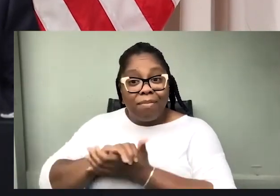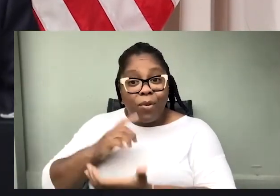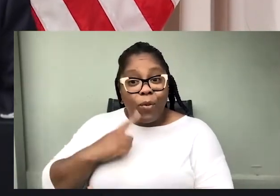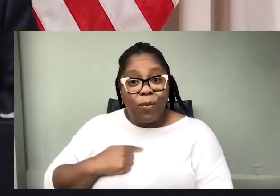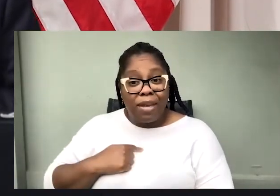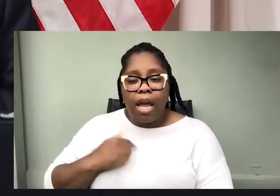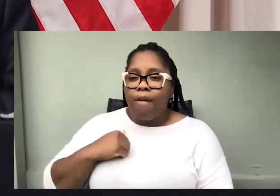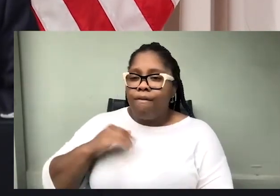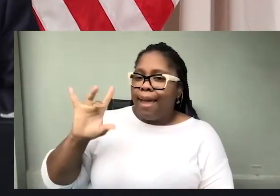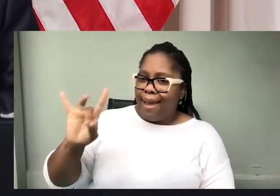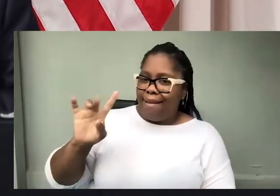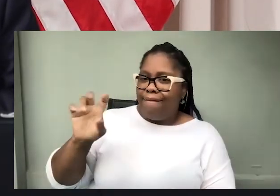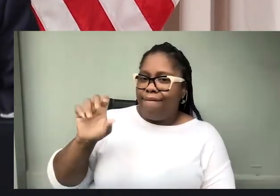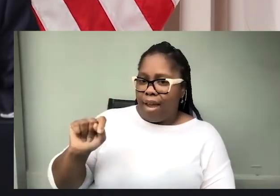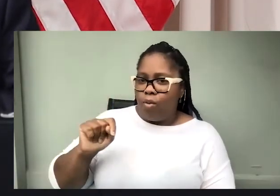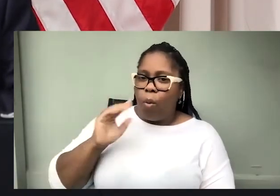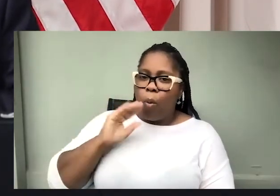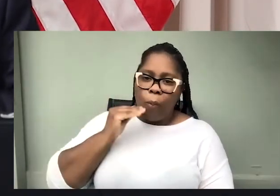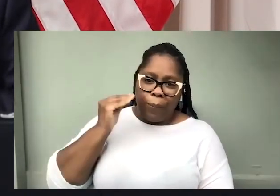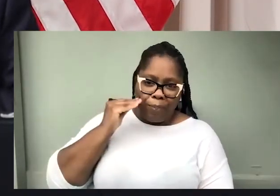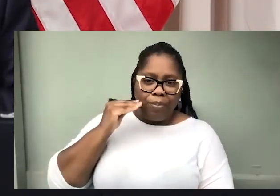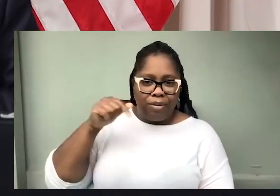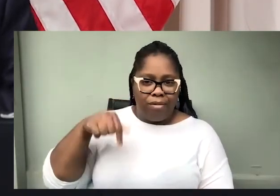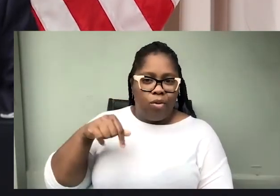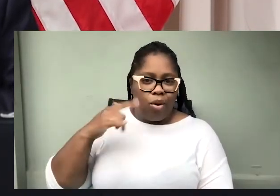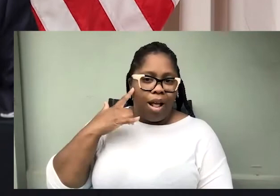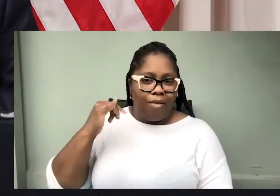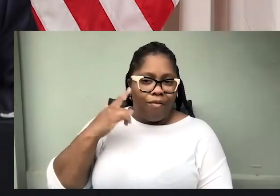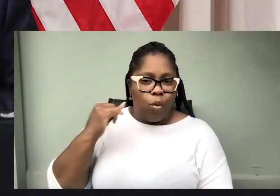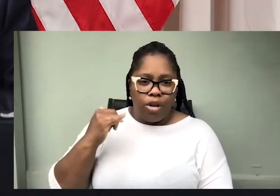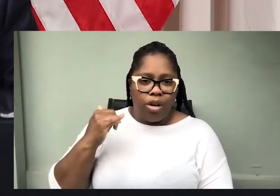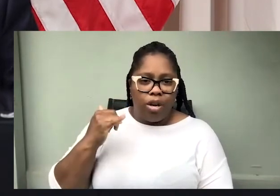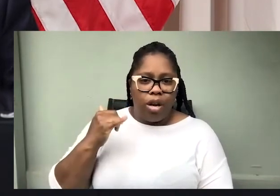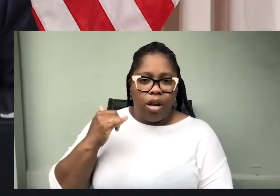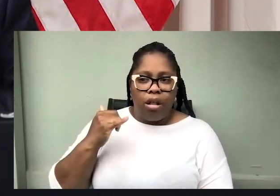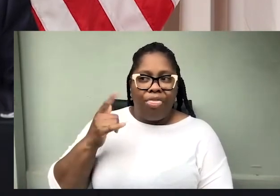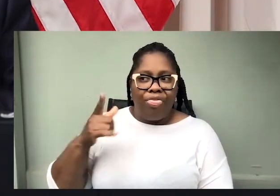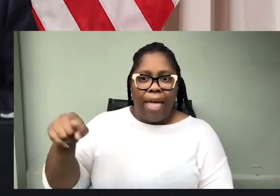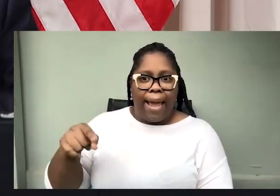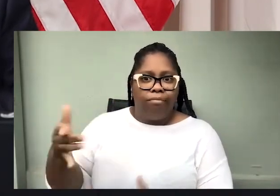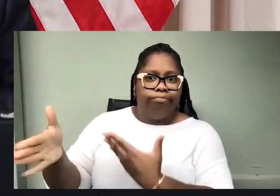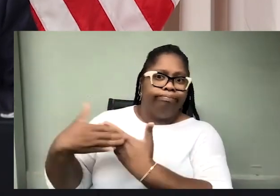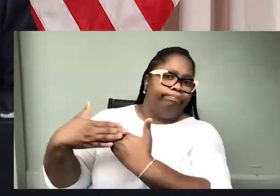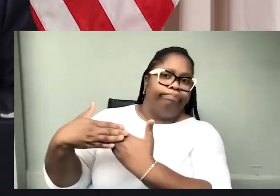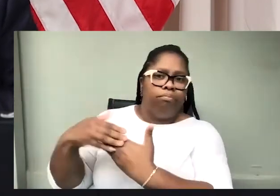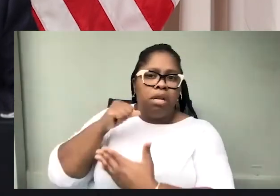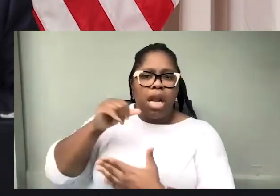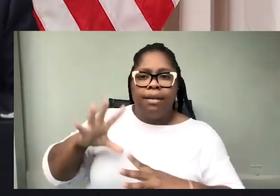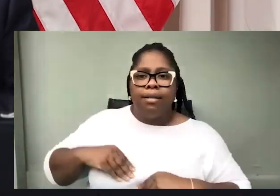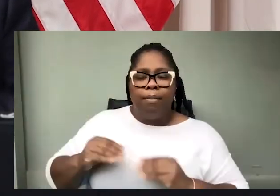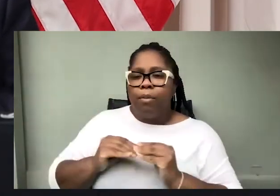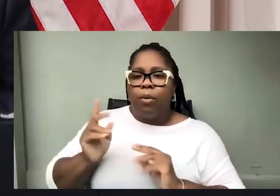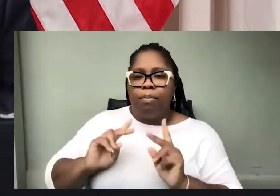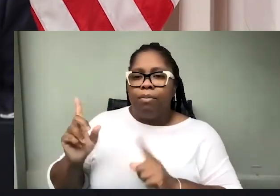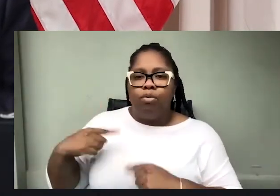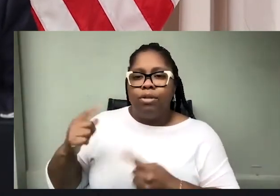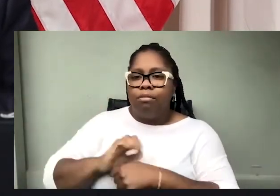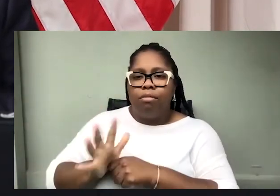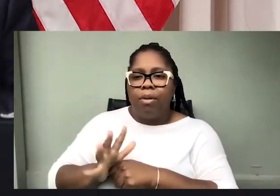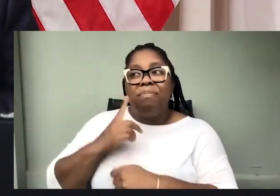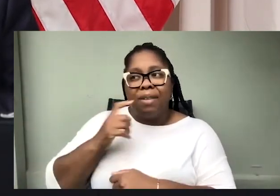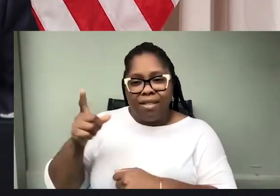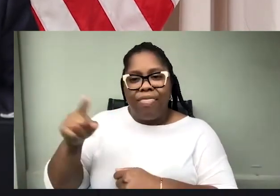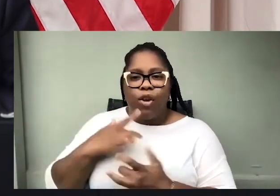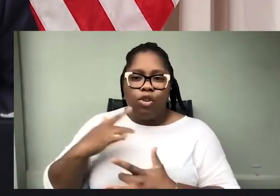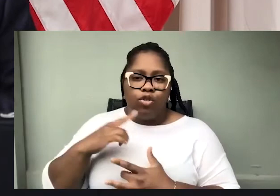8 veterans homes here in California, and they're not basically admitting anyone since the pandemic because they're concerned about the spread of